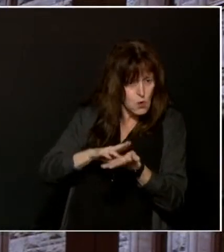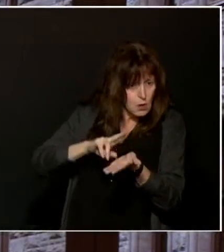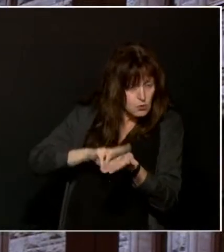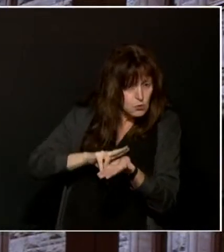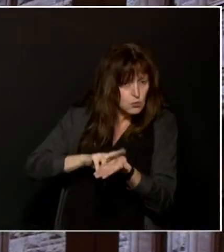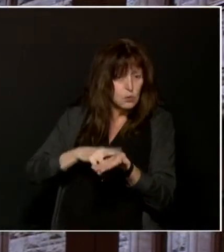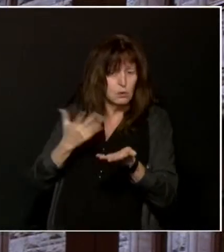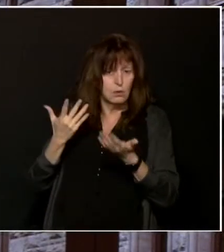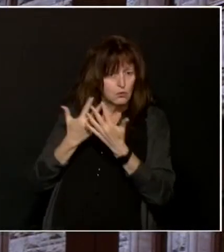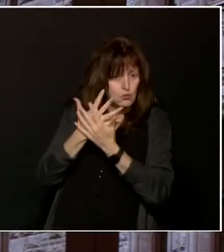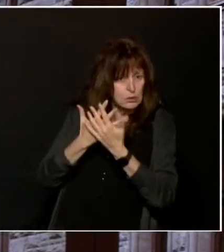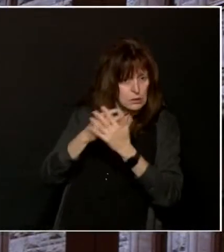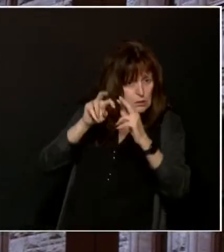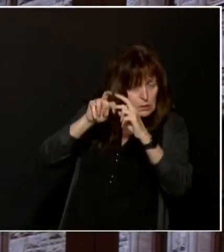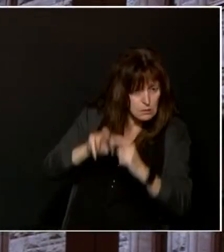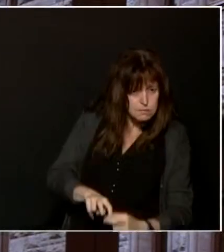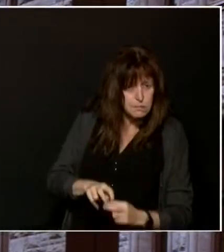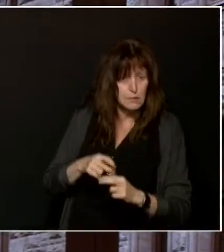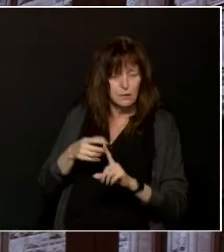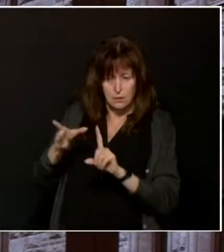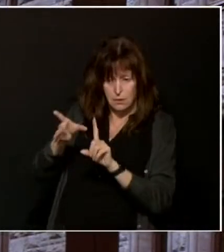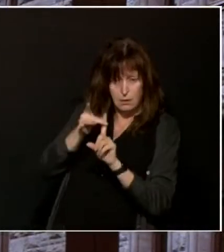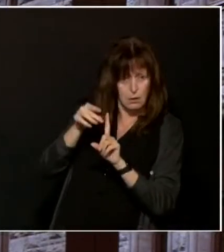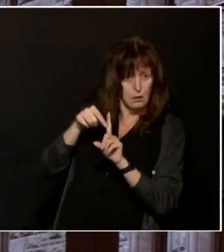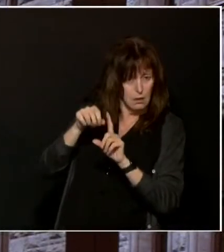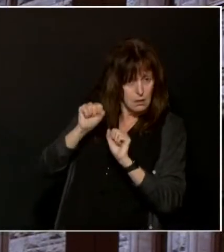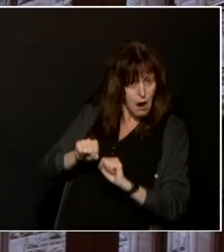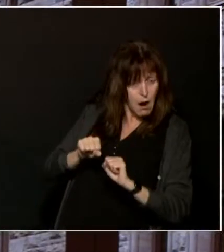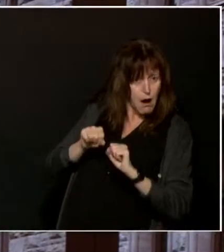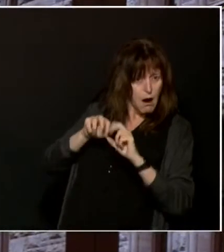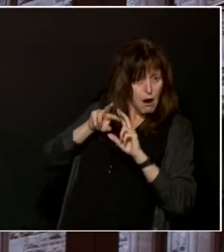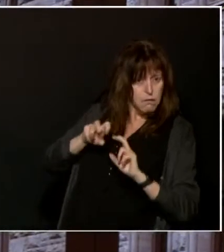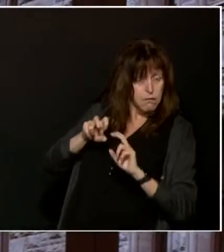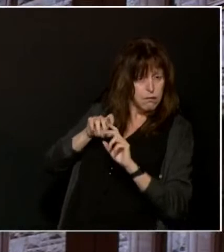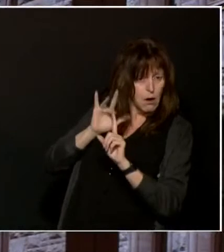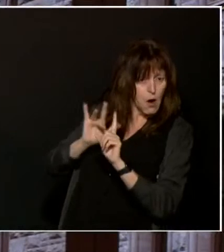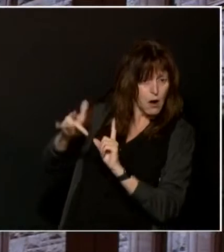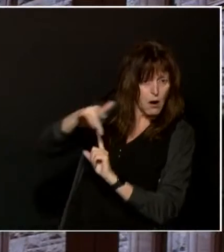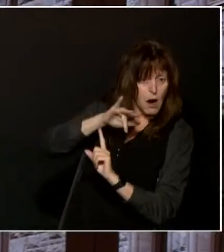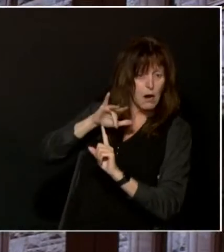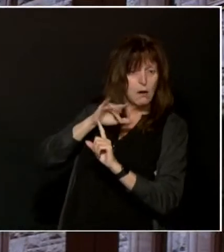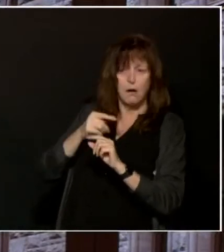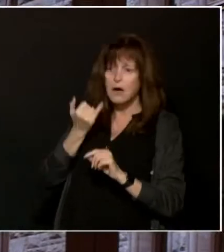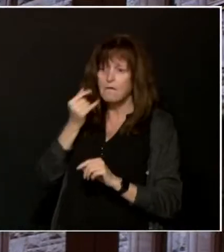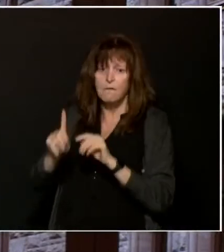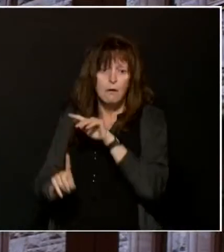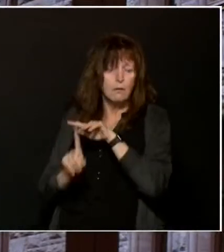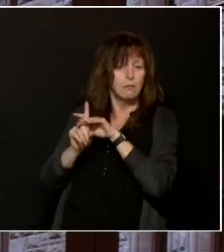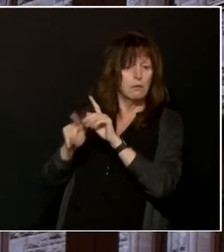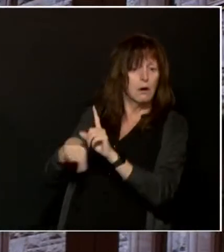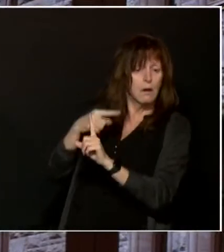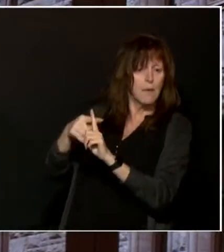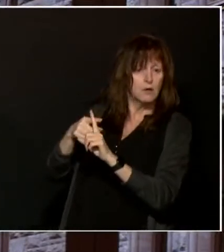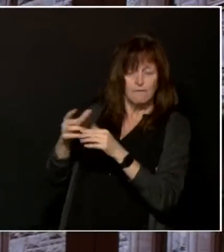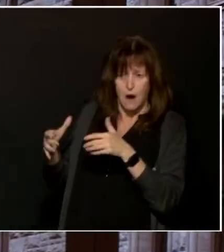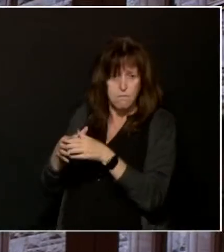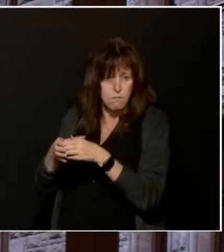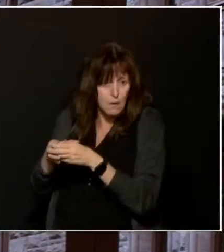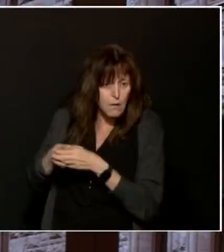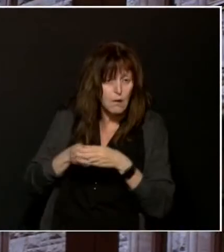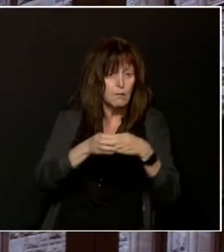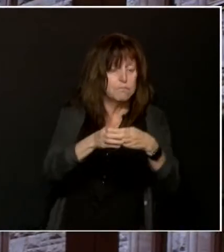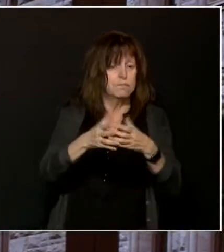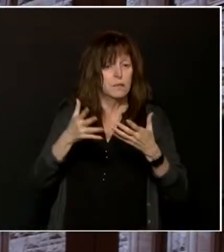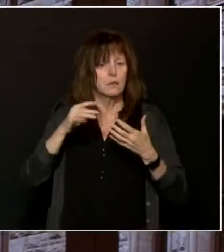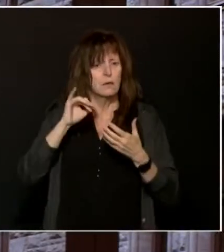case contact management if and when a case shows up, to maintain the same level of safety that we had in the schools prior to closure for the remainder